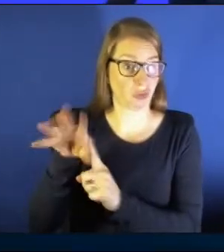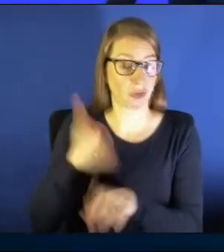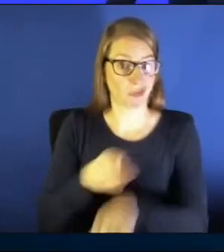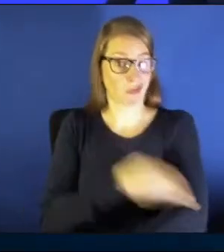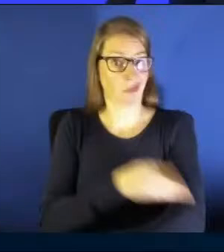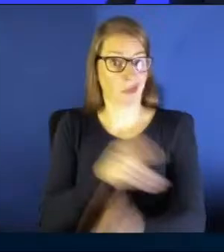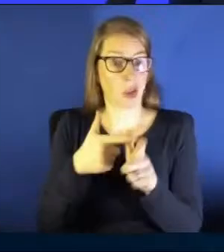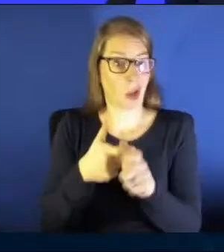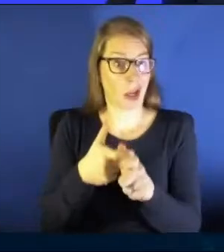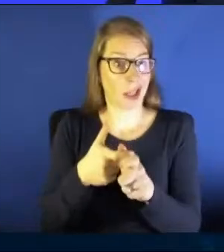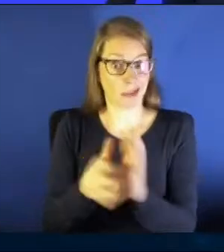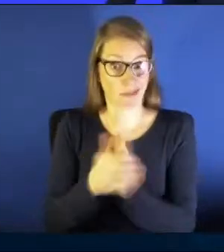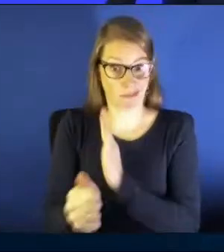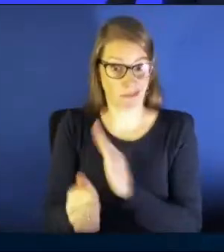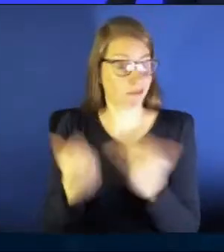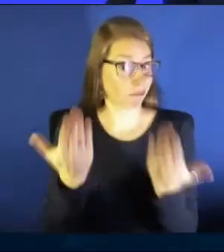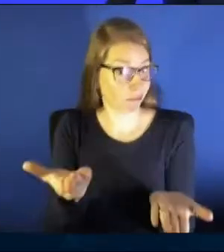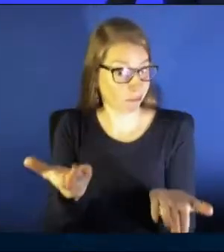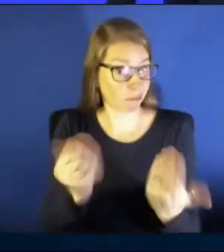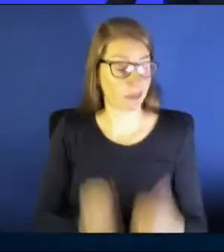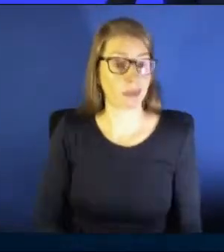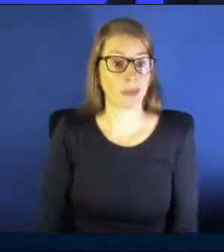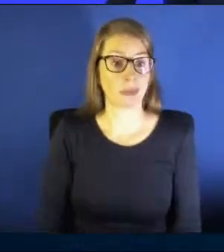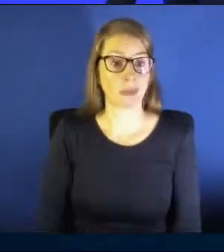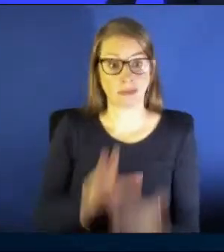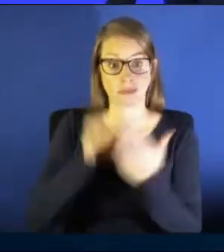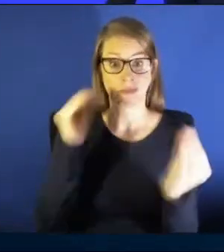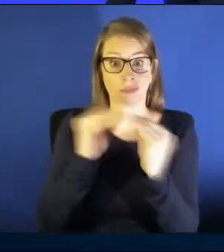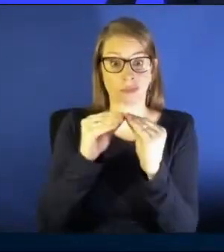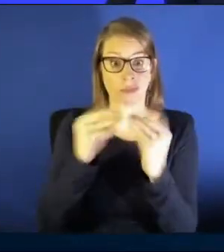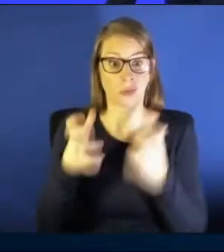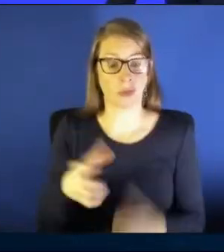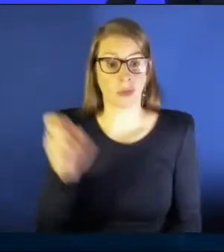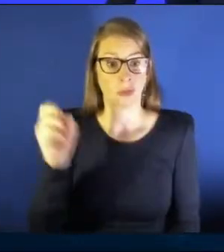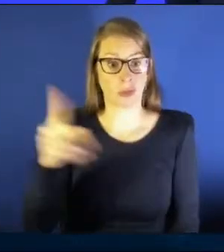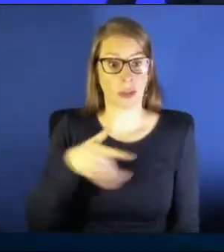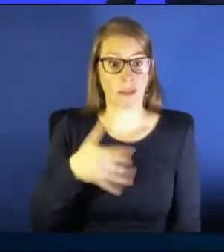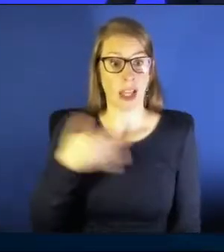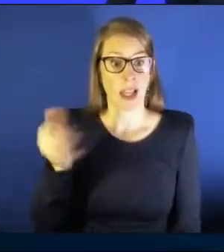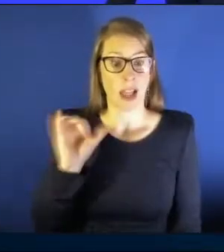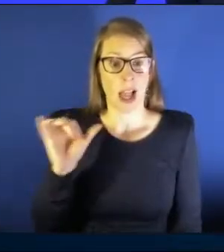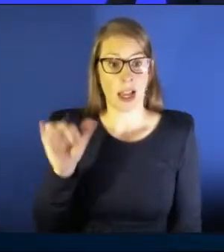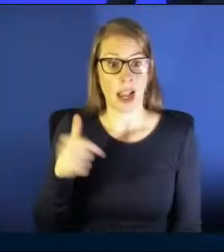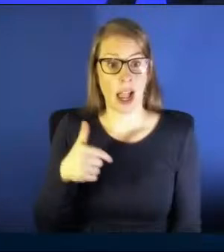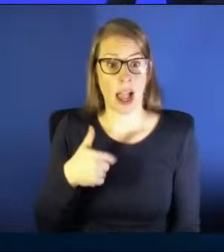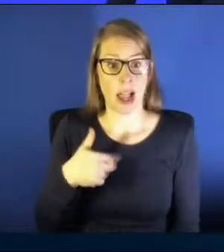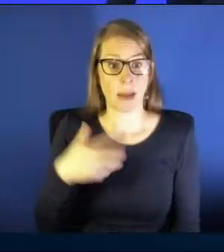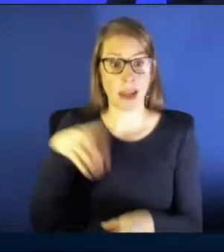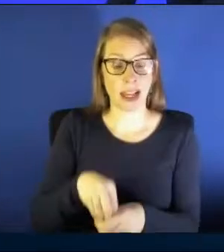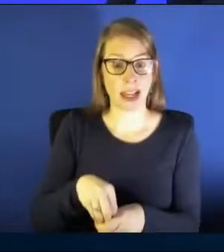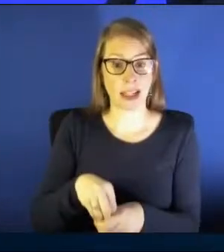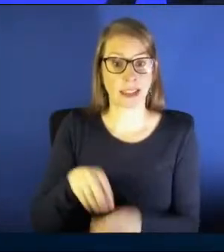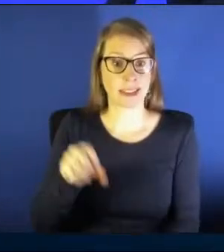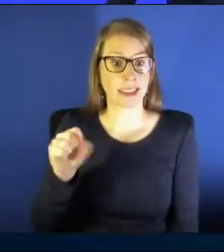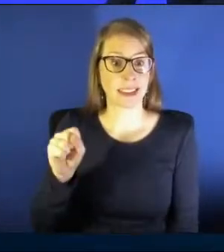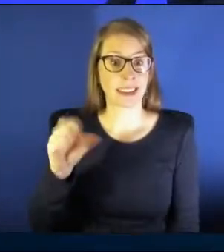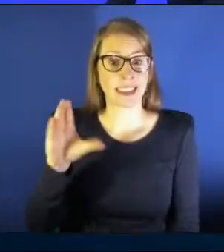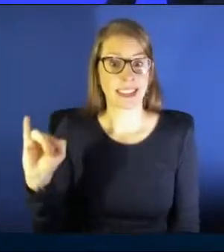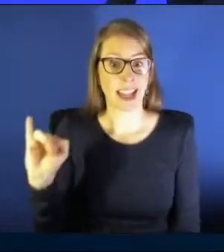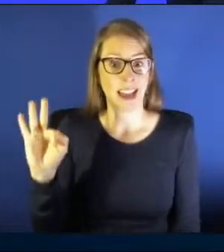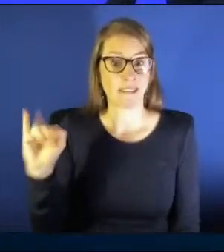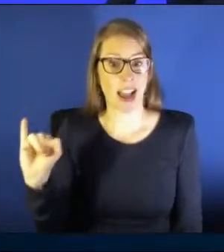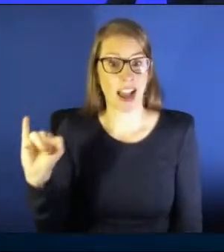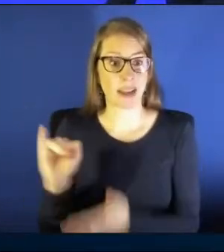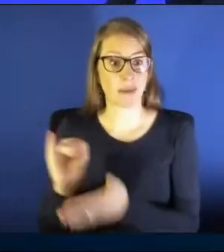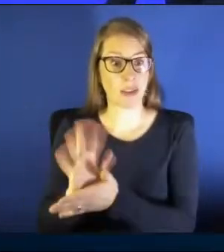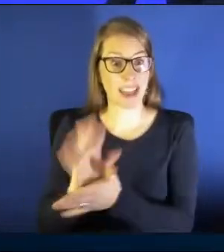Let's hear more about that. Okay, Jess, I feel like I'm in kind of a sci-fi movie, but that's really me right there. Oh, cute. I'm hooked